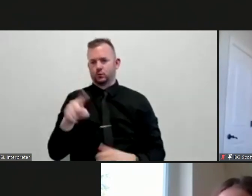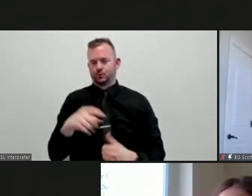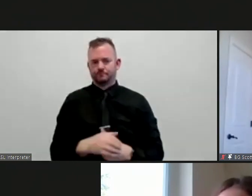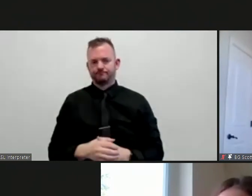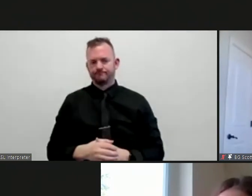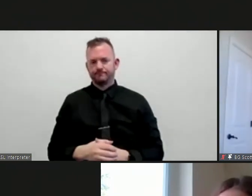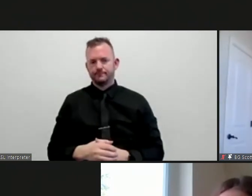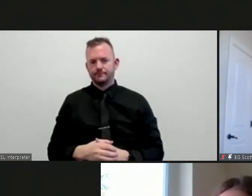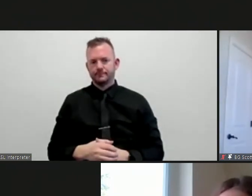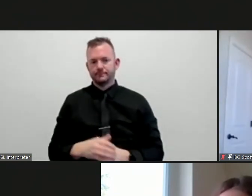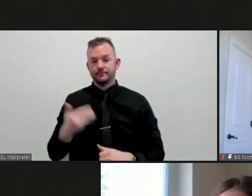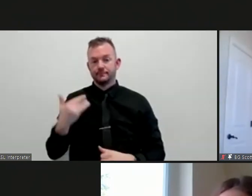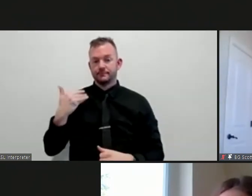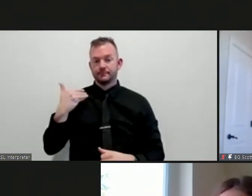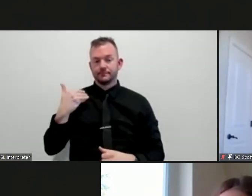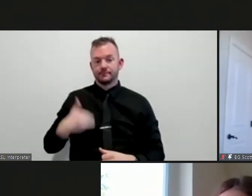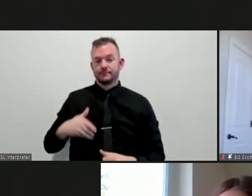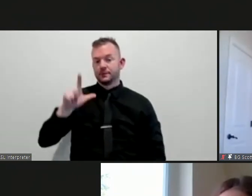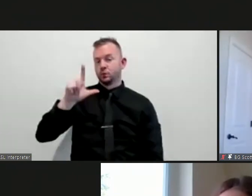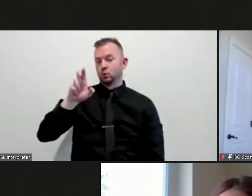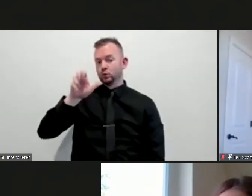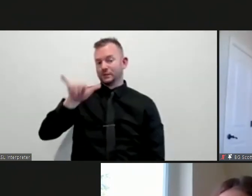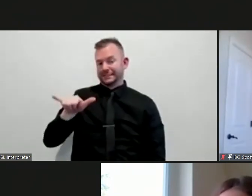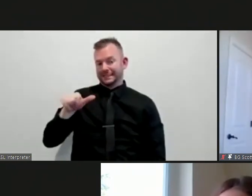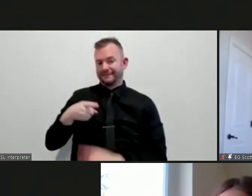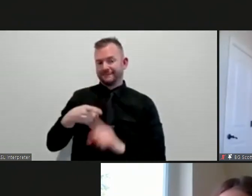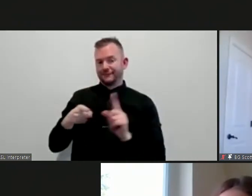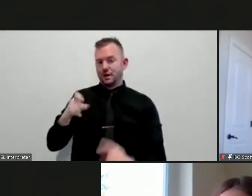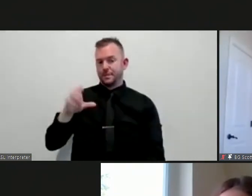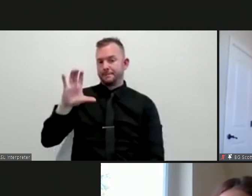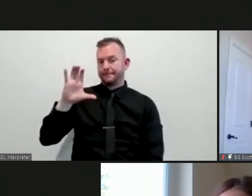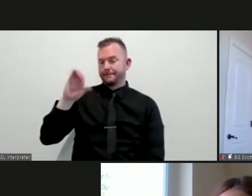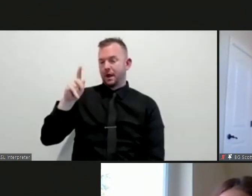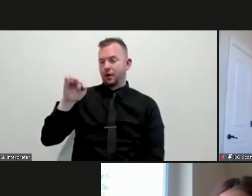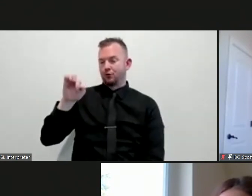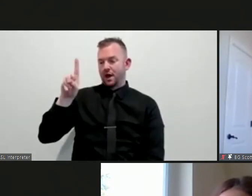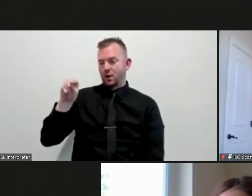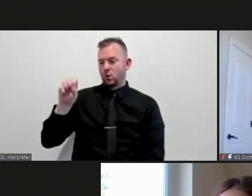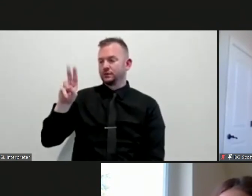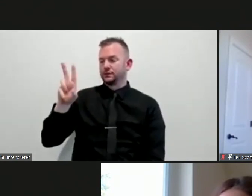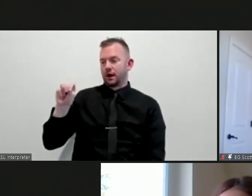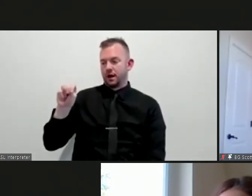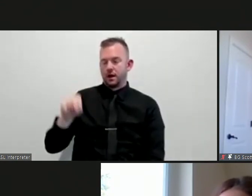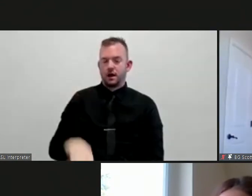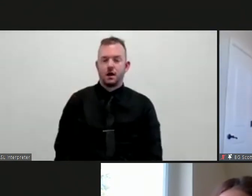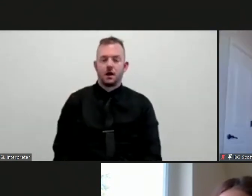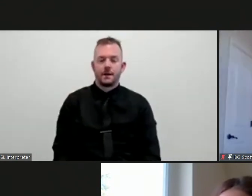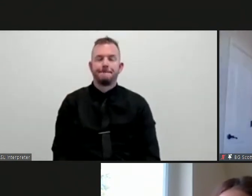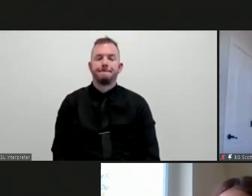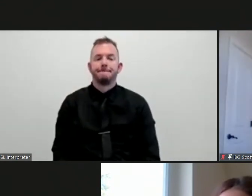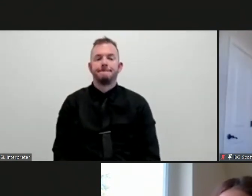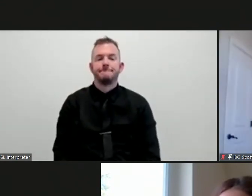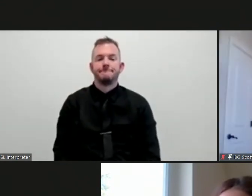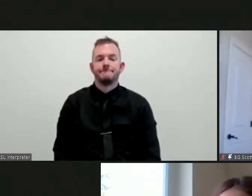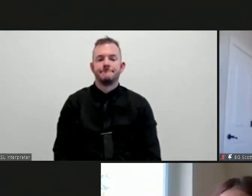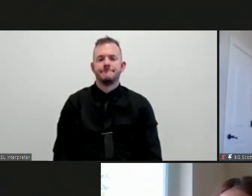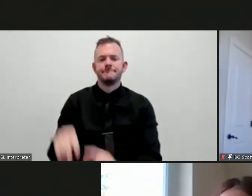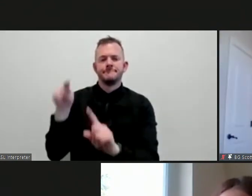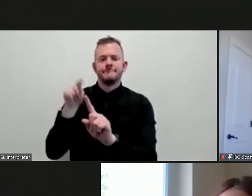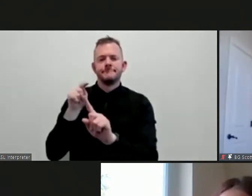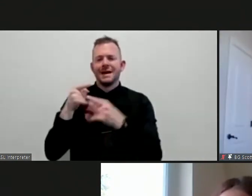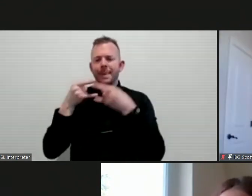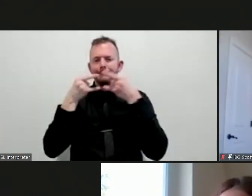Colorado Sun. I wanted to go back to that school mask program. Are the masks for kids or staff or both? And then